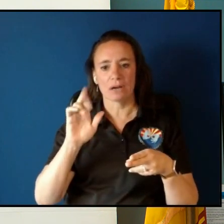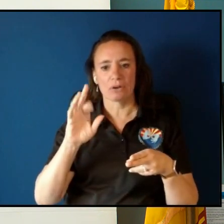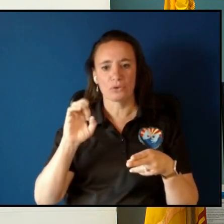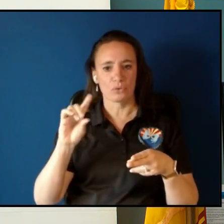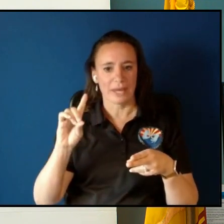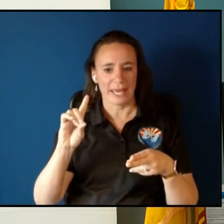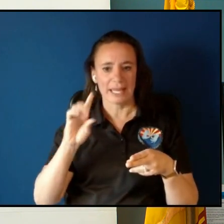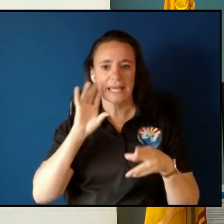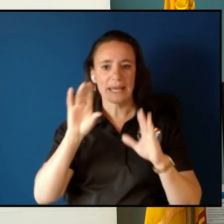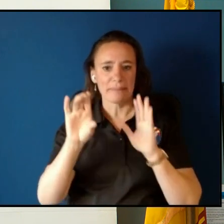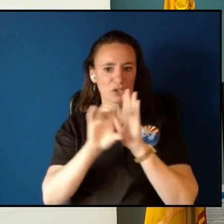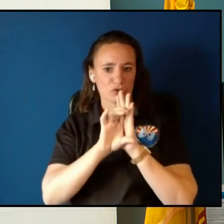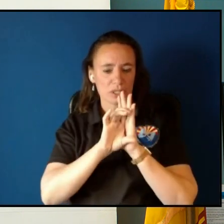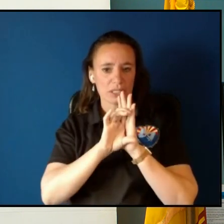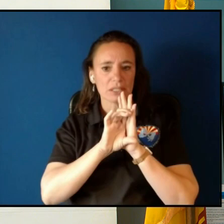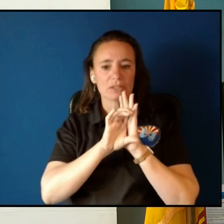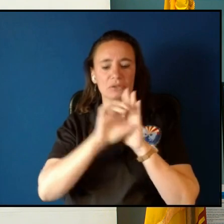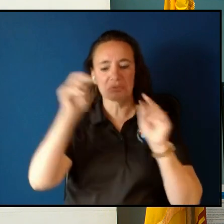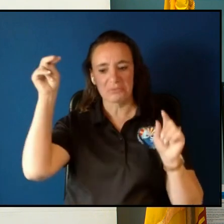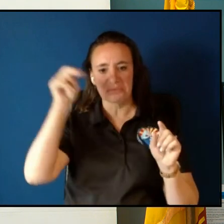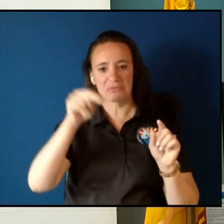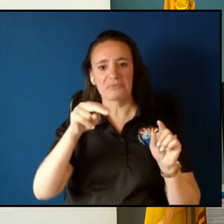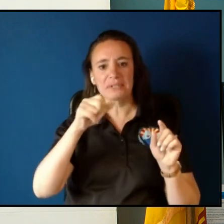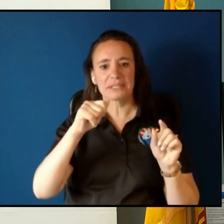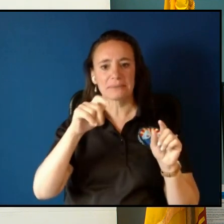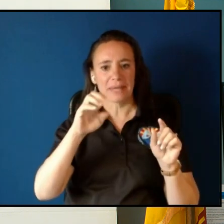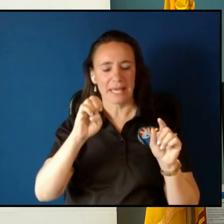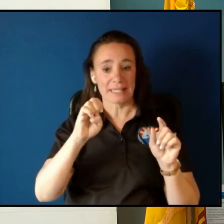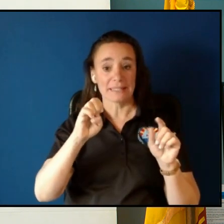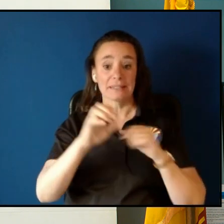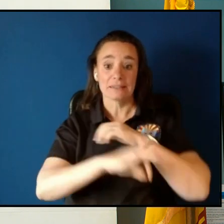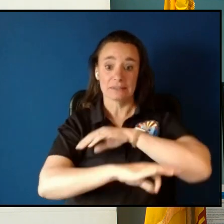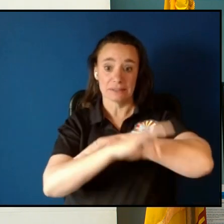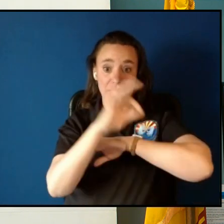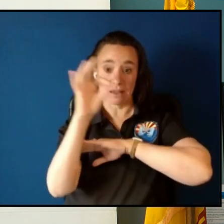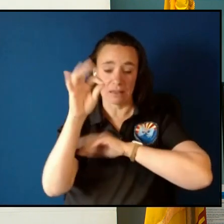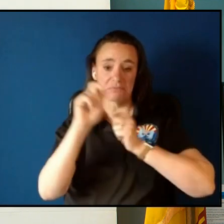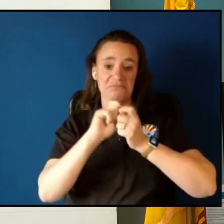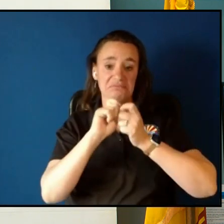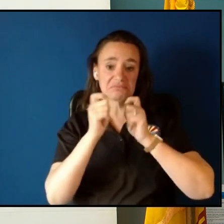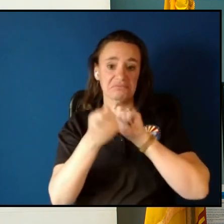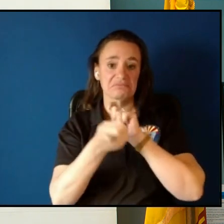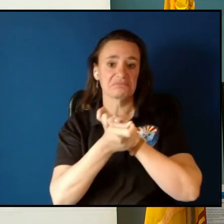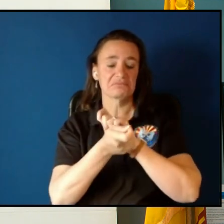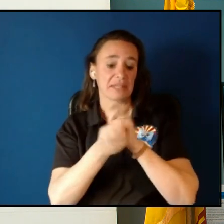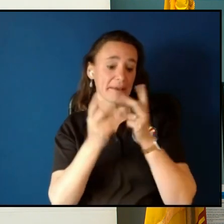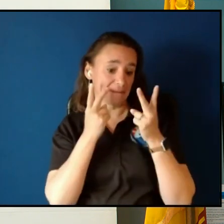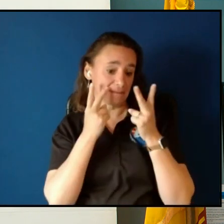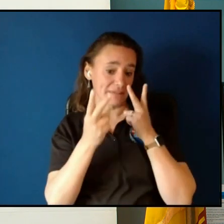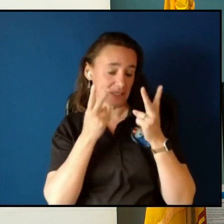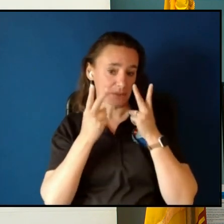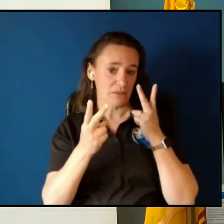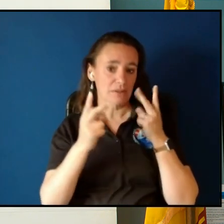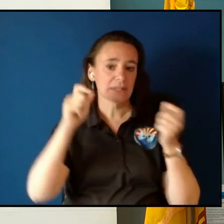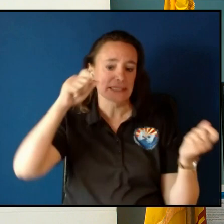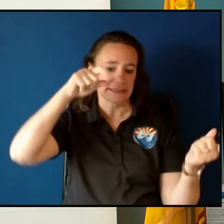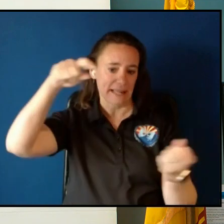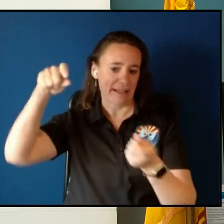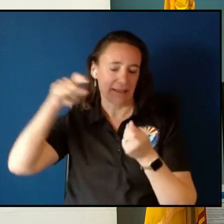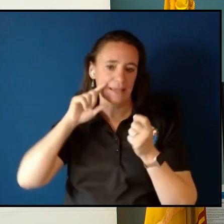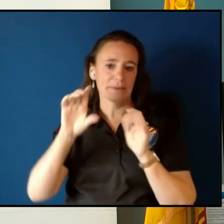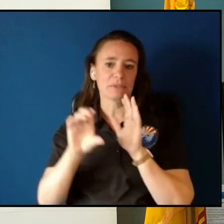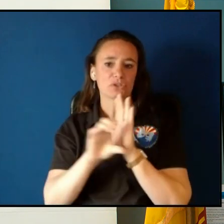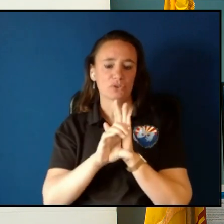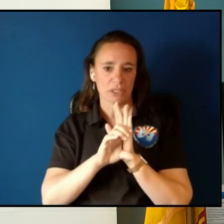once the sun comes up, we're able to transfer that over to visible satellite imagery. Basically, it's a camera up in space looking down, and